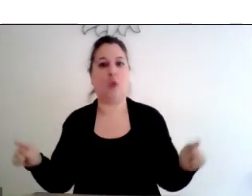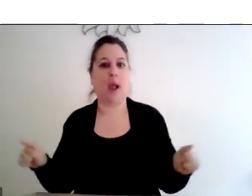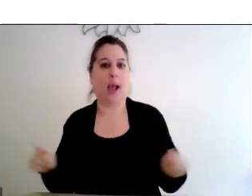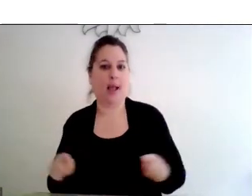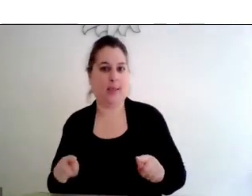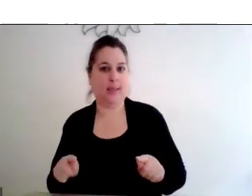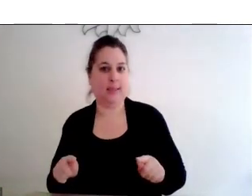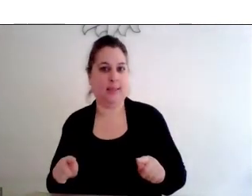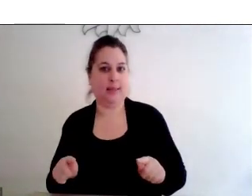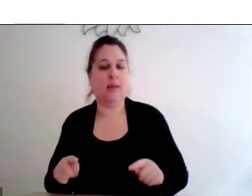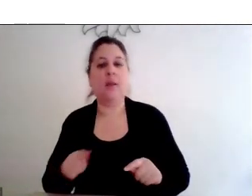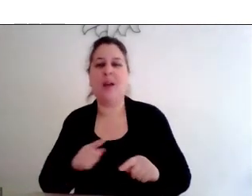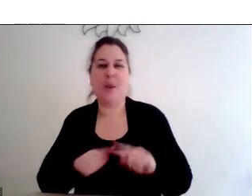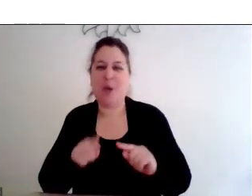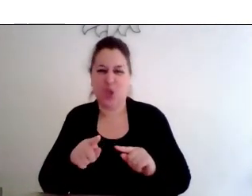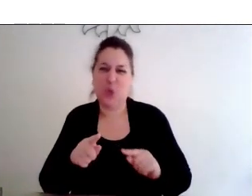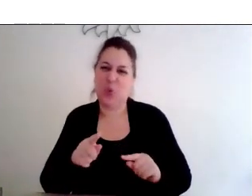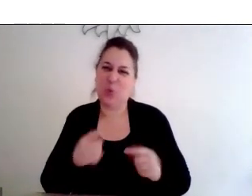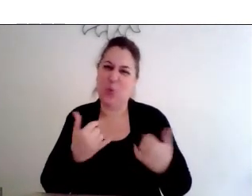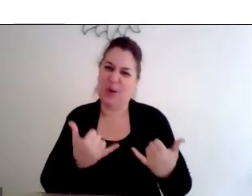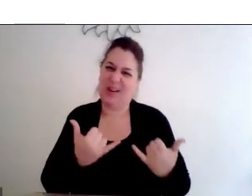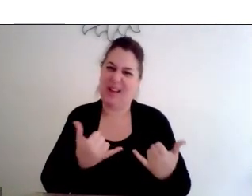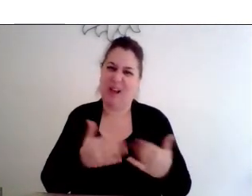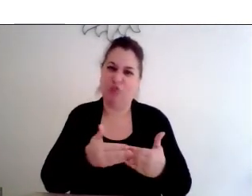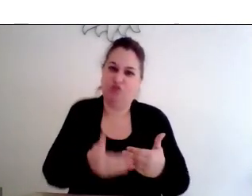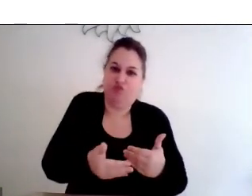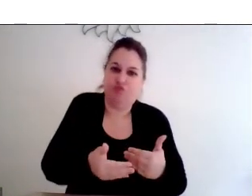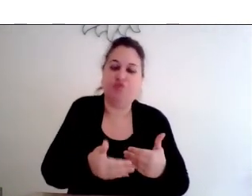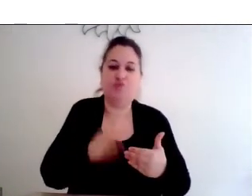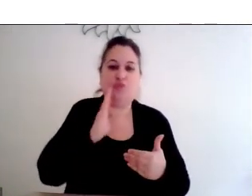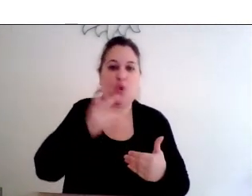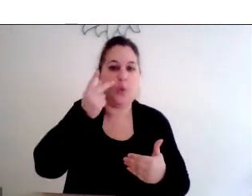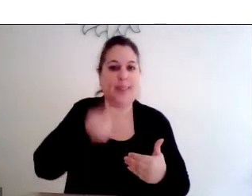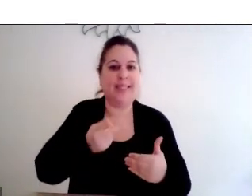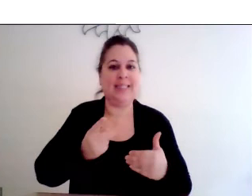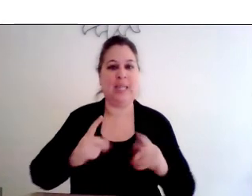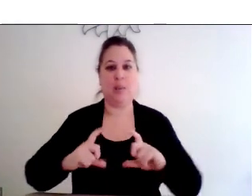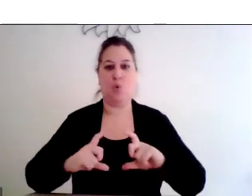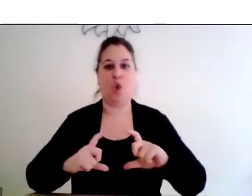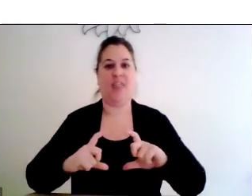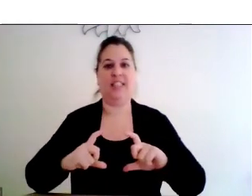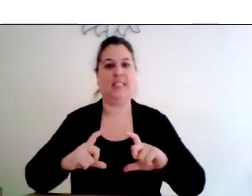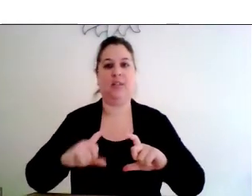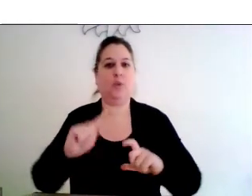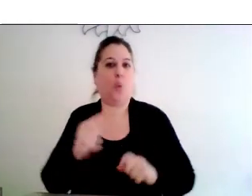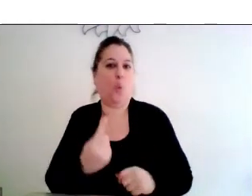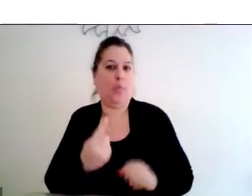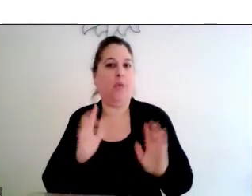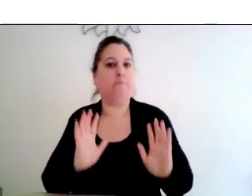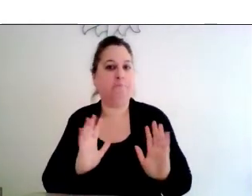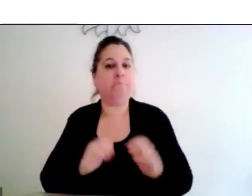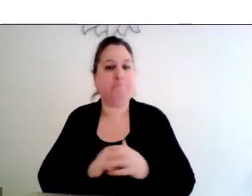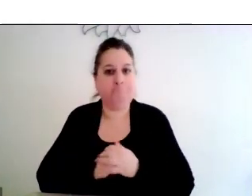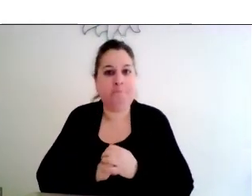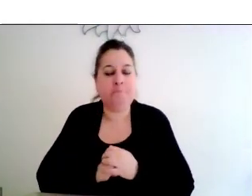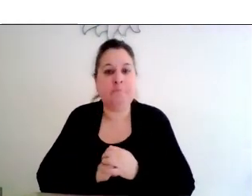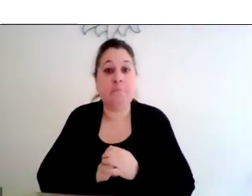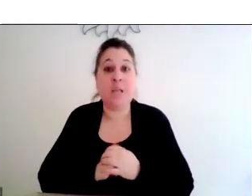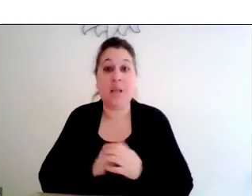see parentheses. So what this means is you always do what's inside the parentheses first.